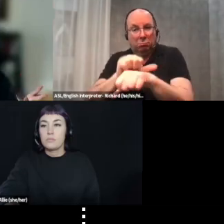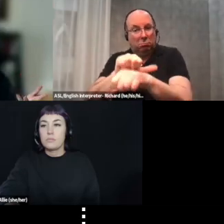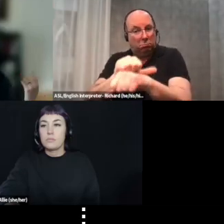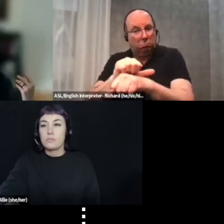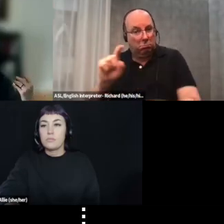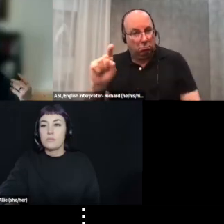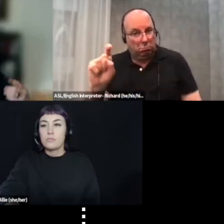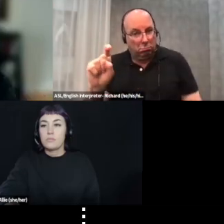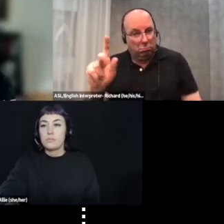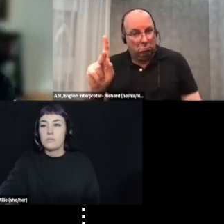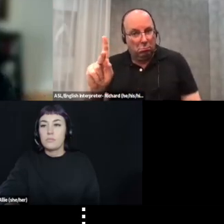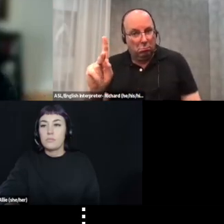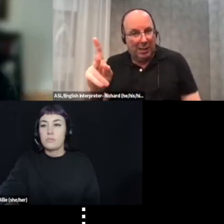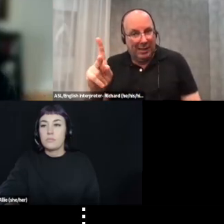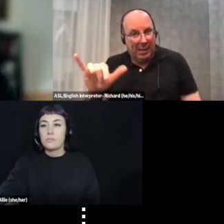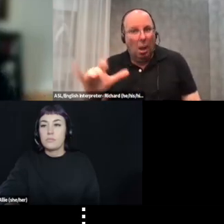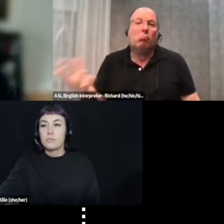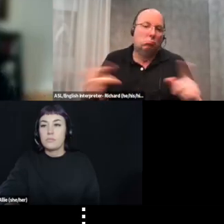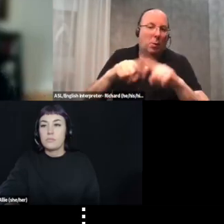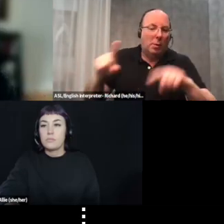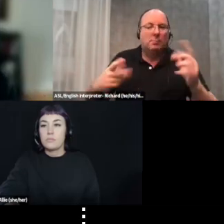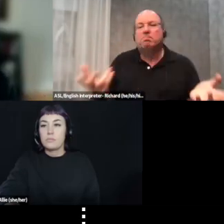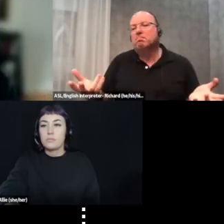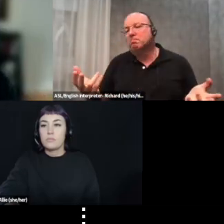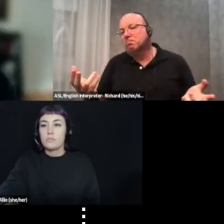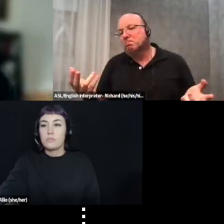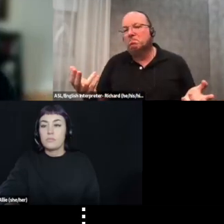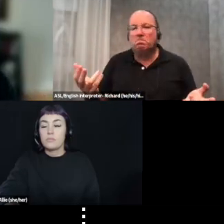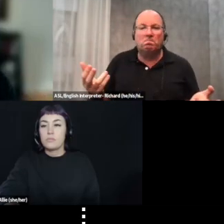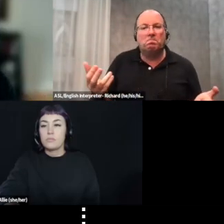kinky? I don't know. It depends on who you're talking to. Is